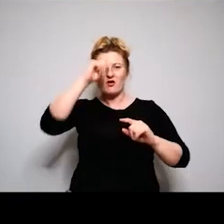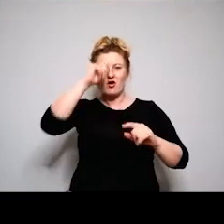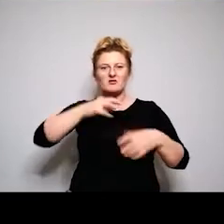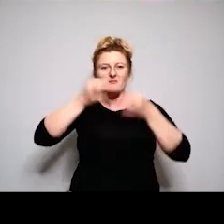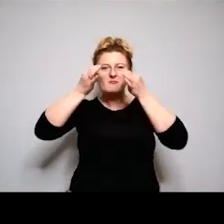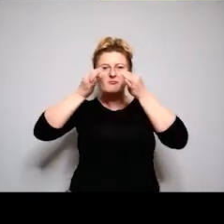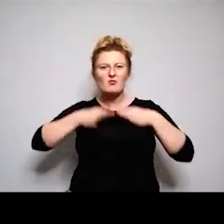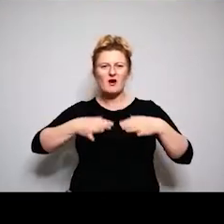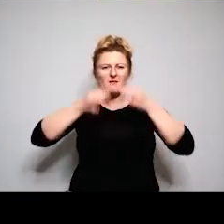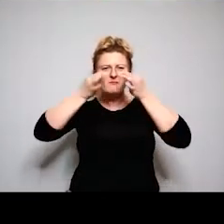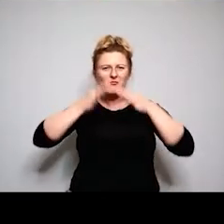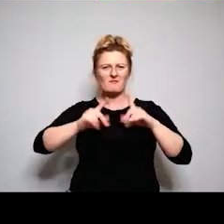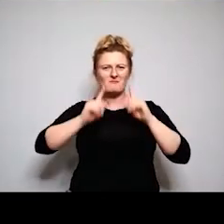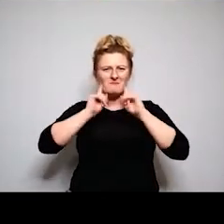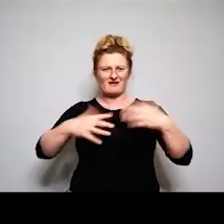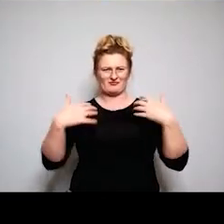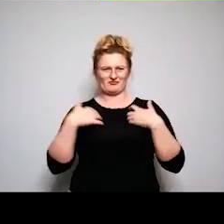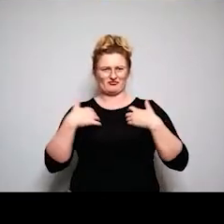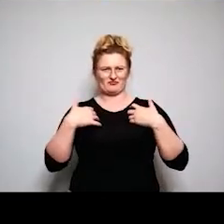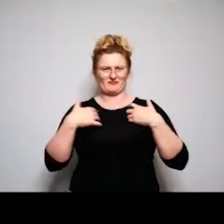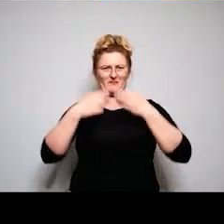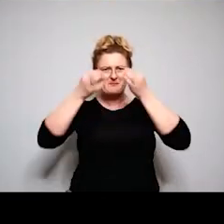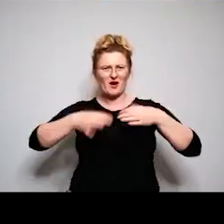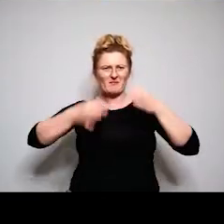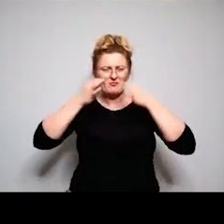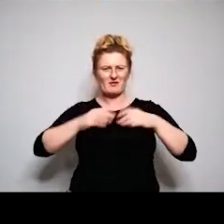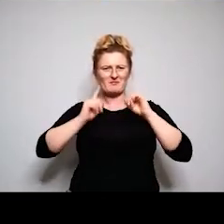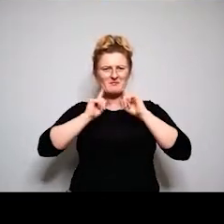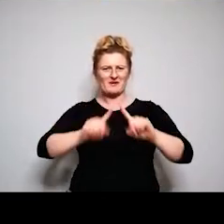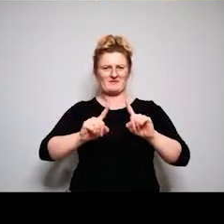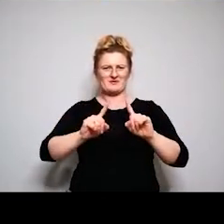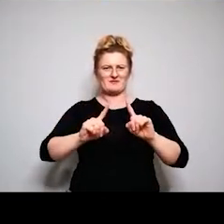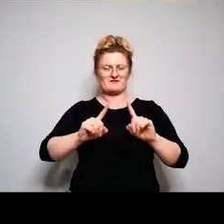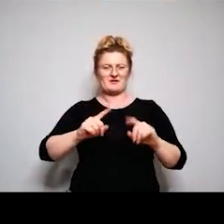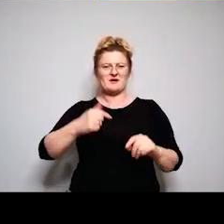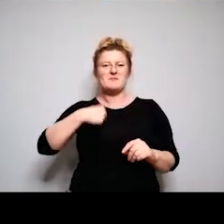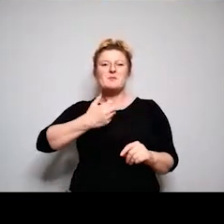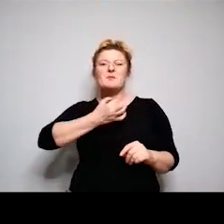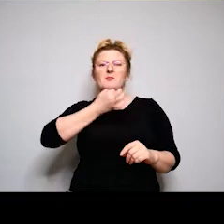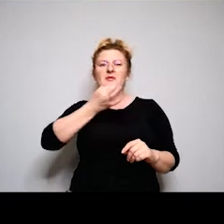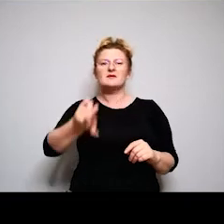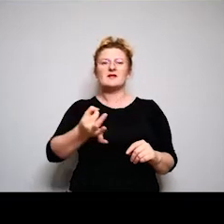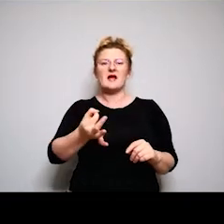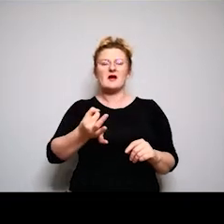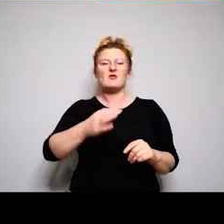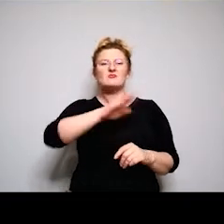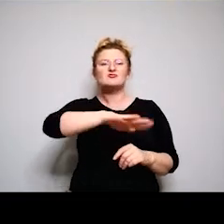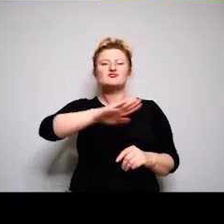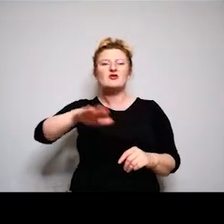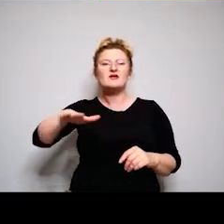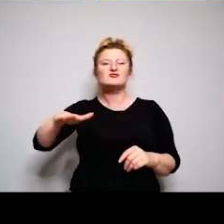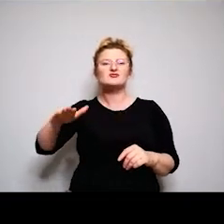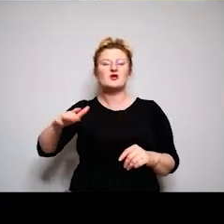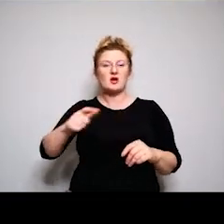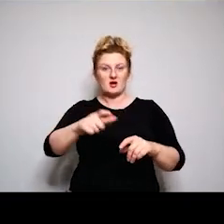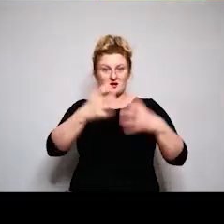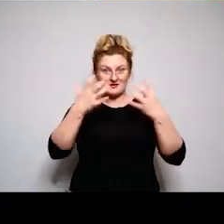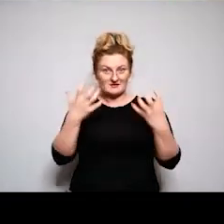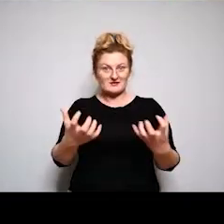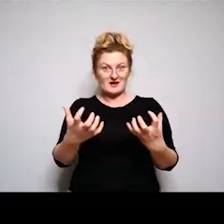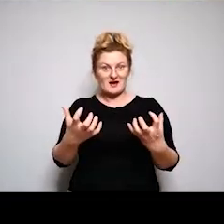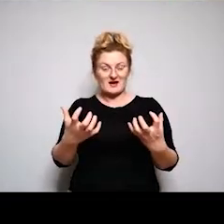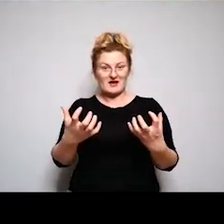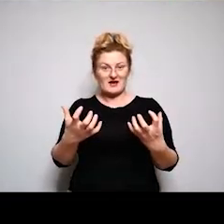children, so what would you like your father to do this more often? Yeah, of course. And I would like this and that. And